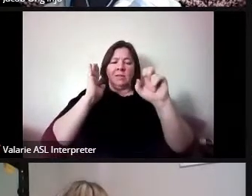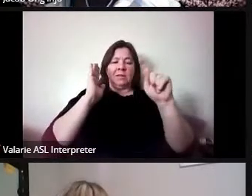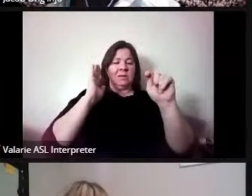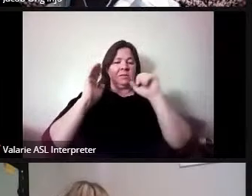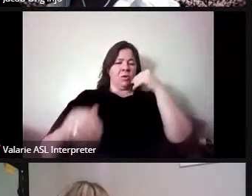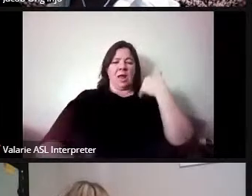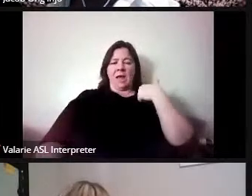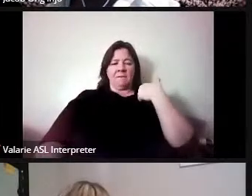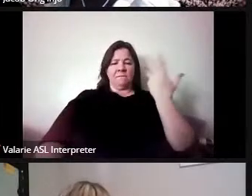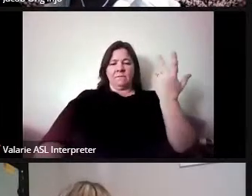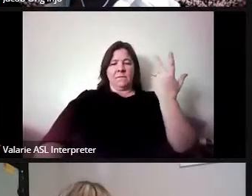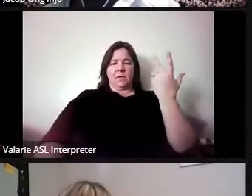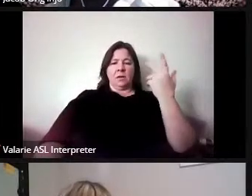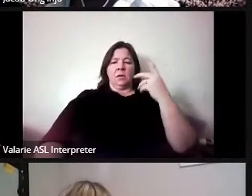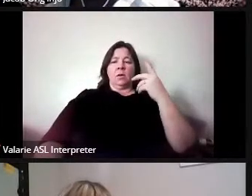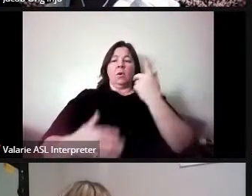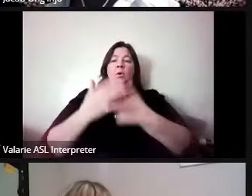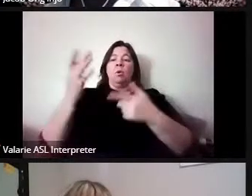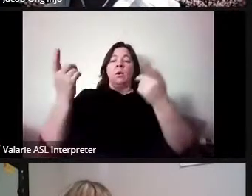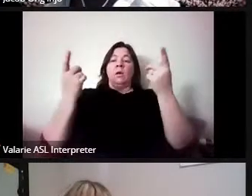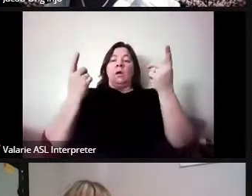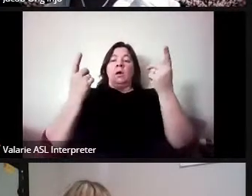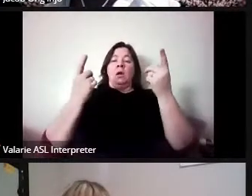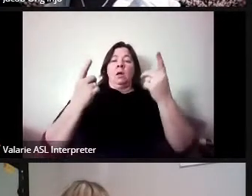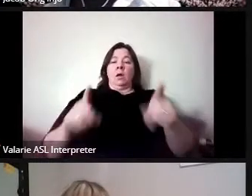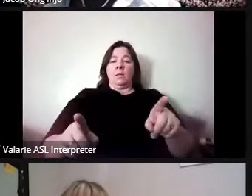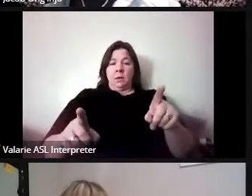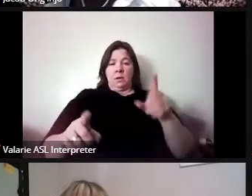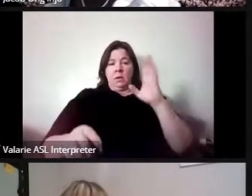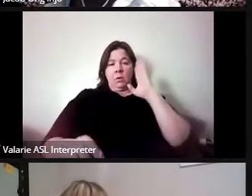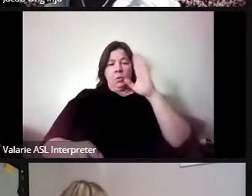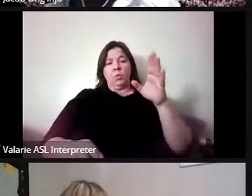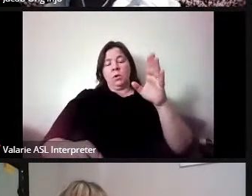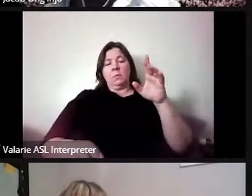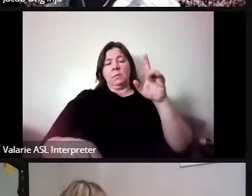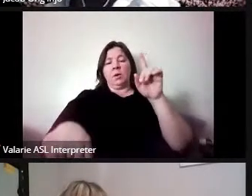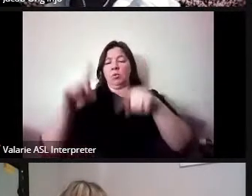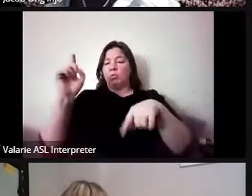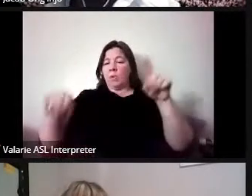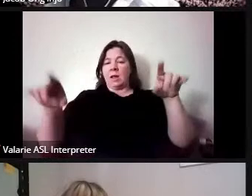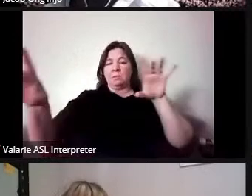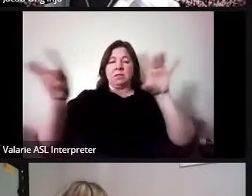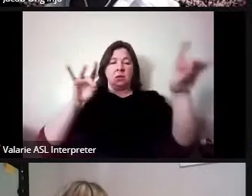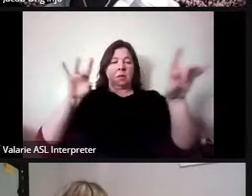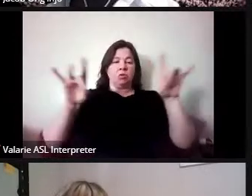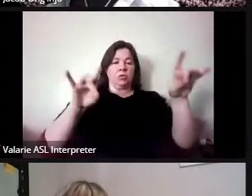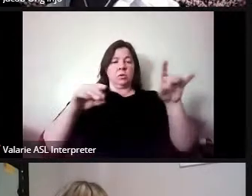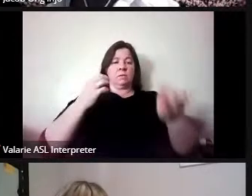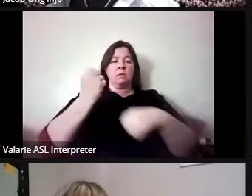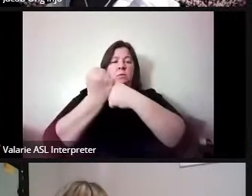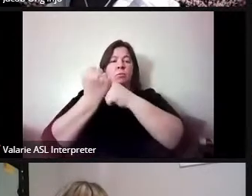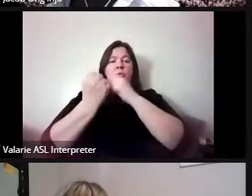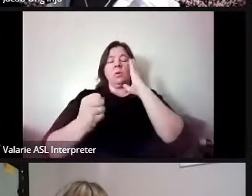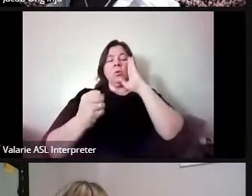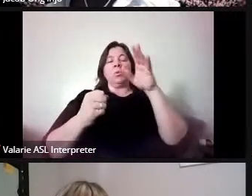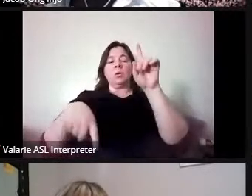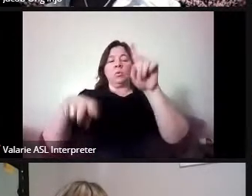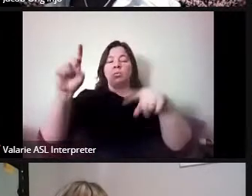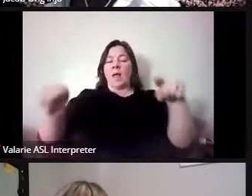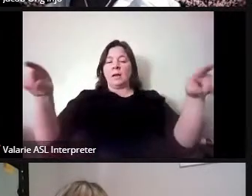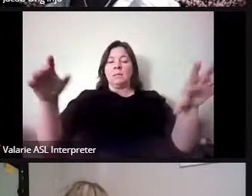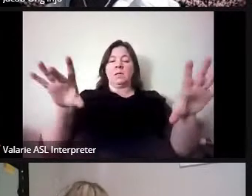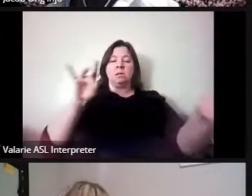know, I think what's going to happen is it's probably going to be a random selection from support that will just randomly